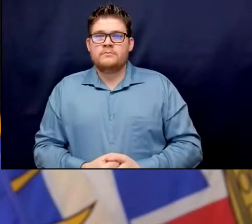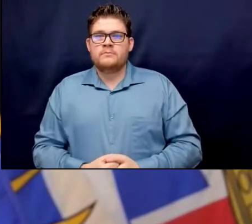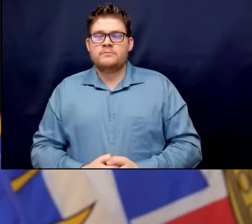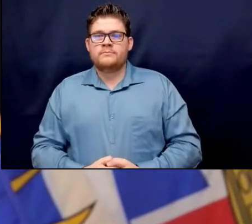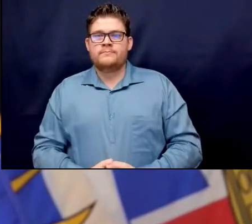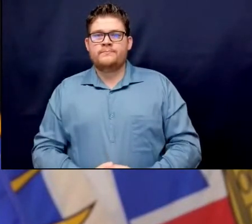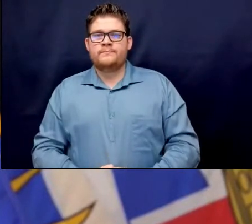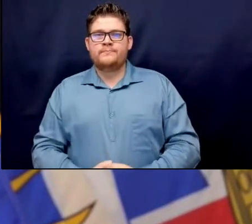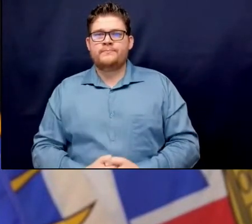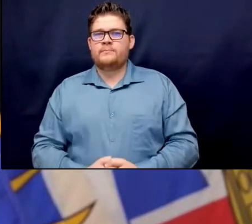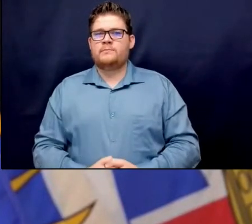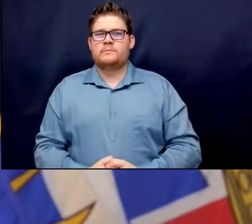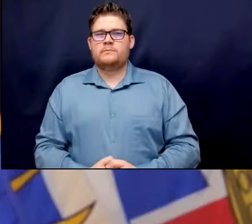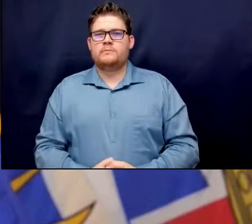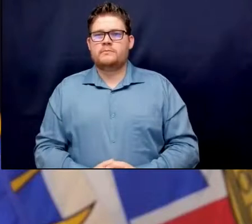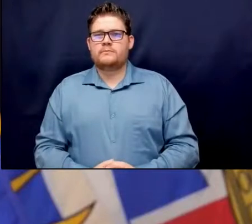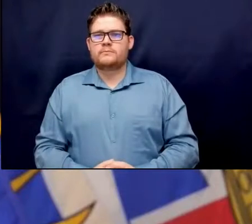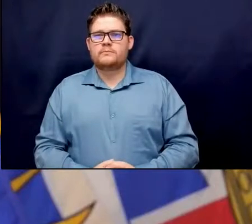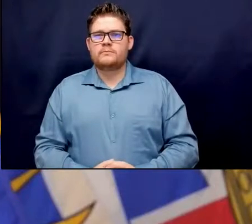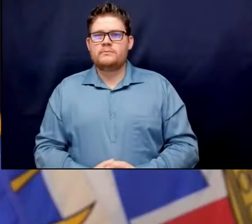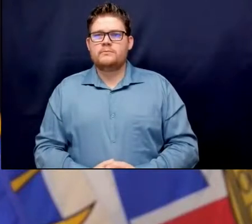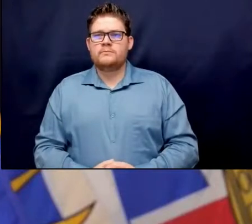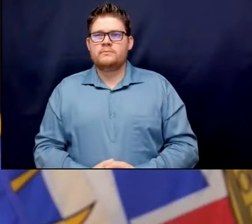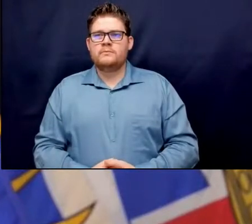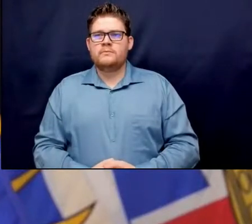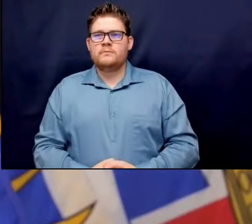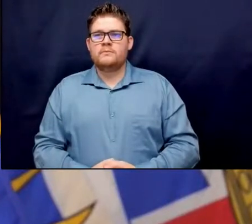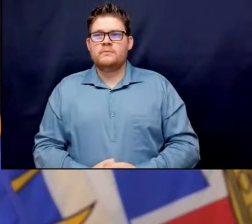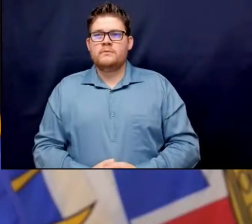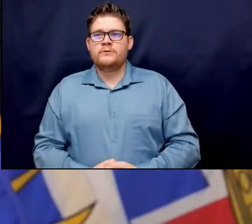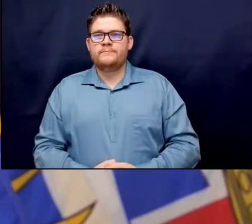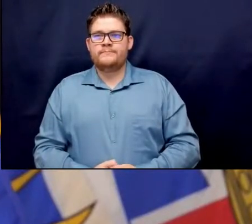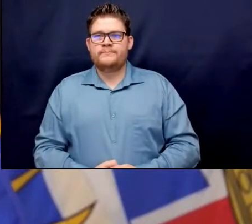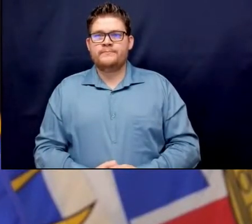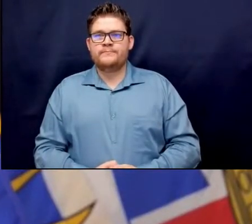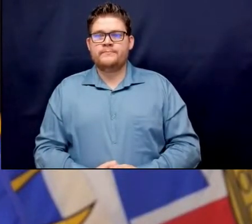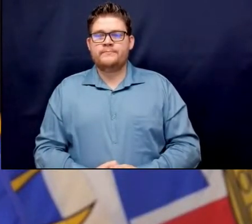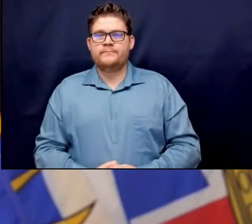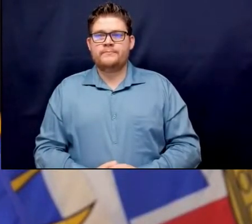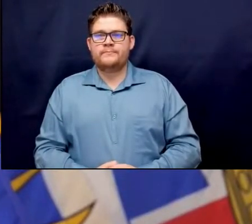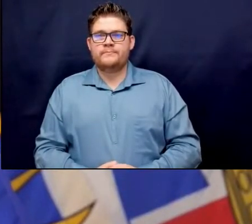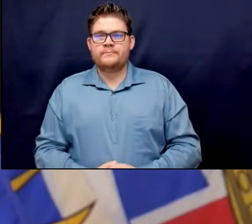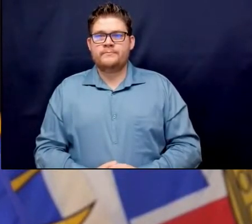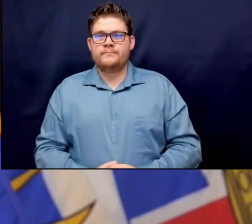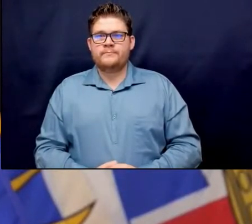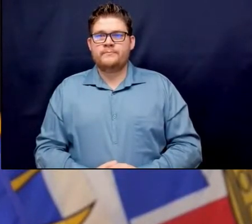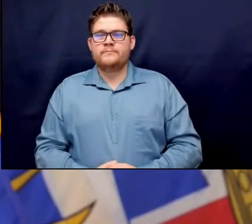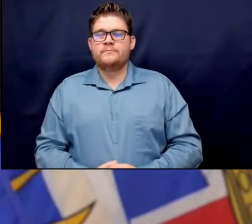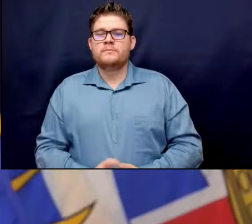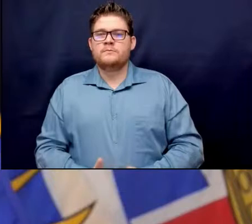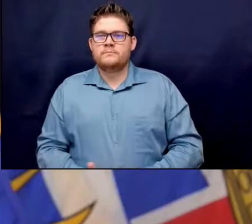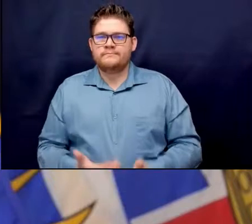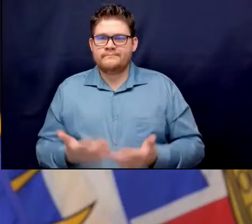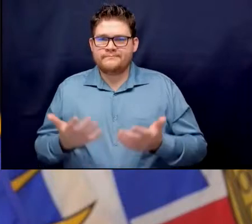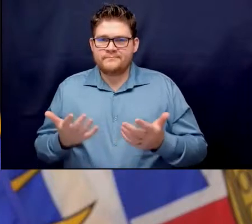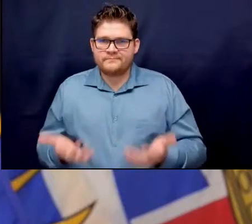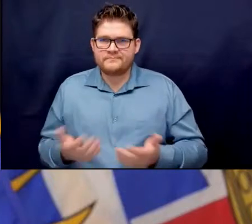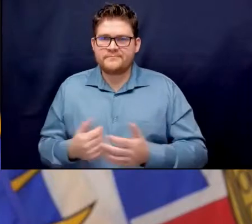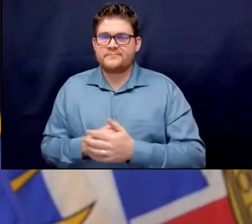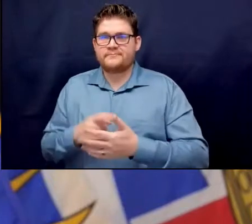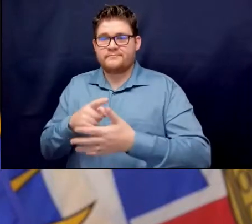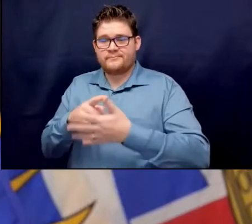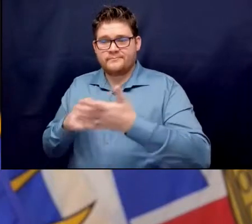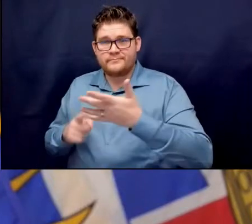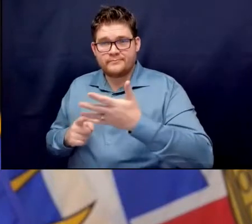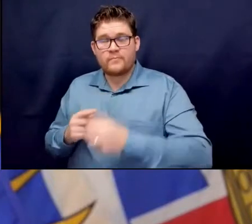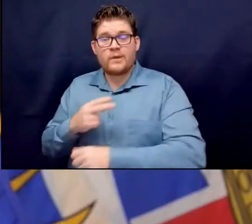weeks, natural immunity from Omicron spreading, as well as we'll know there'll be more vaccines and boosters in people's